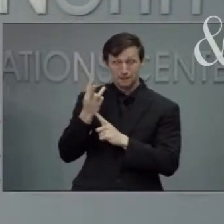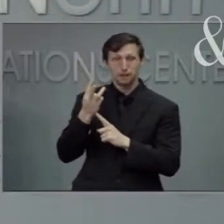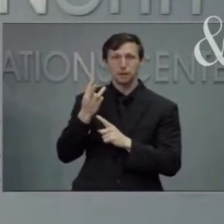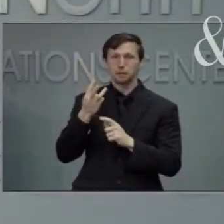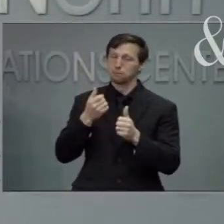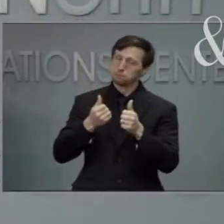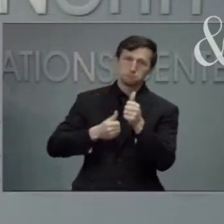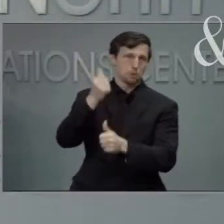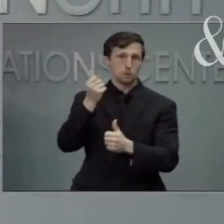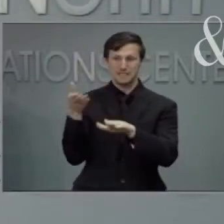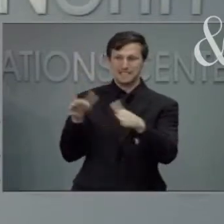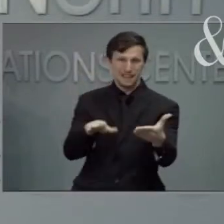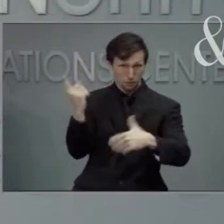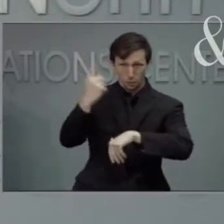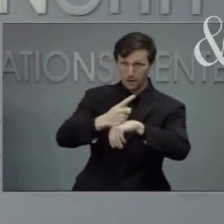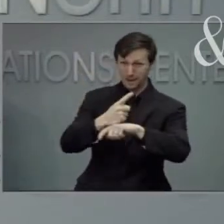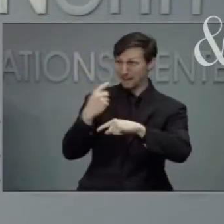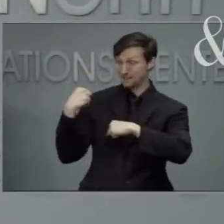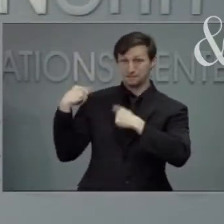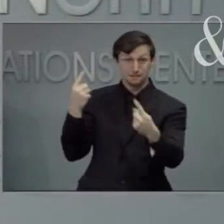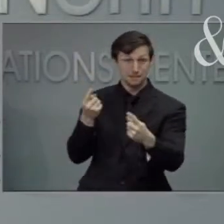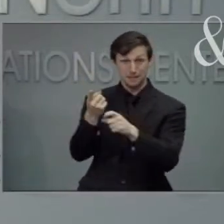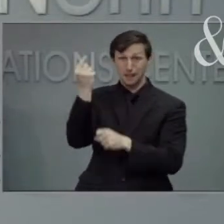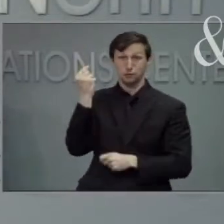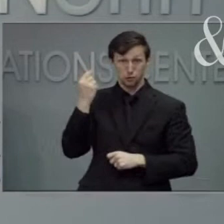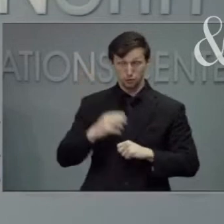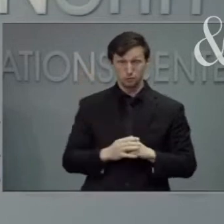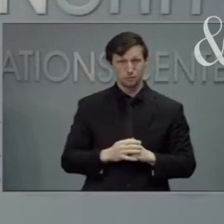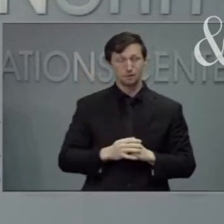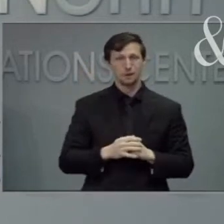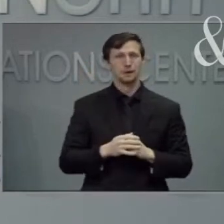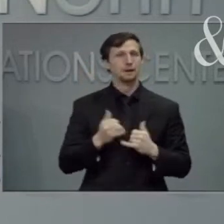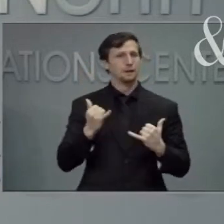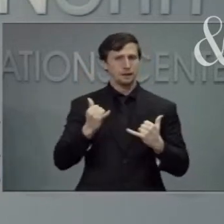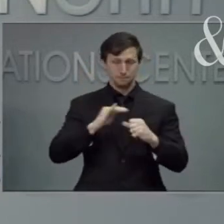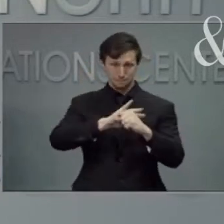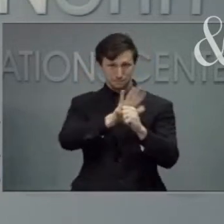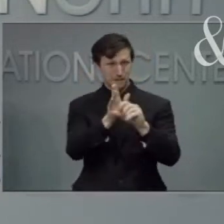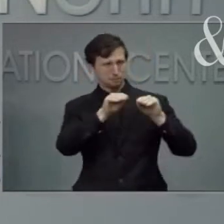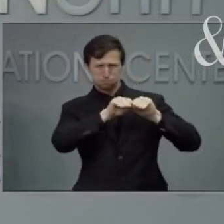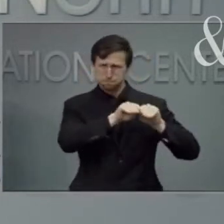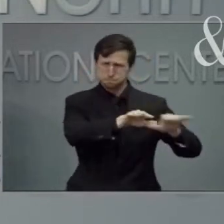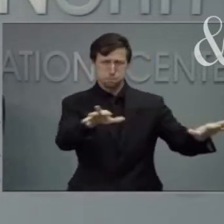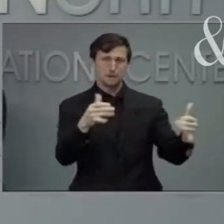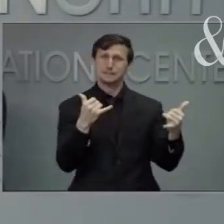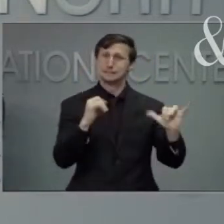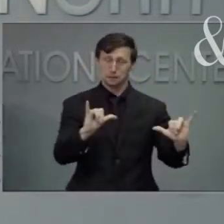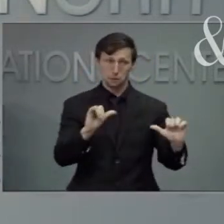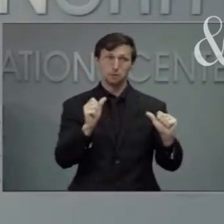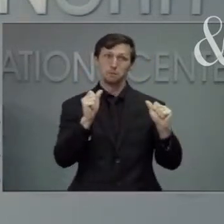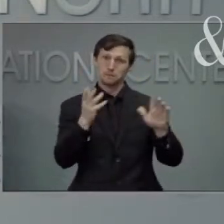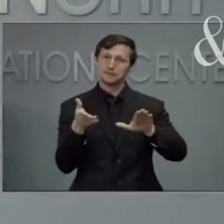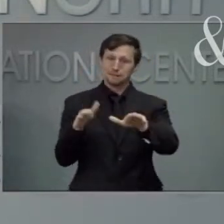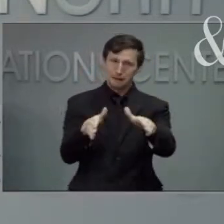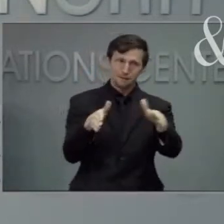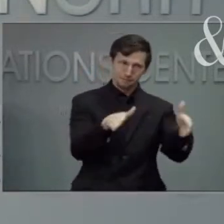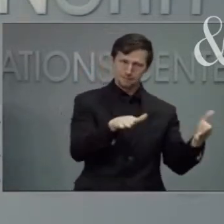pandemic. This virus is still spreading and costing lives, and it's critical that we keep taking it